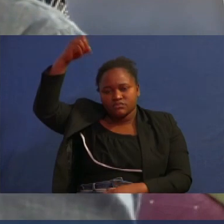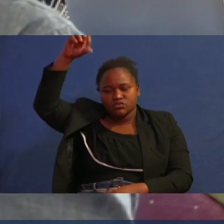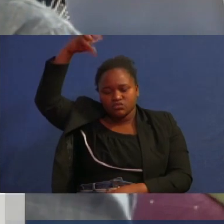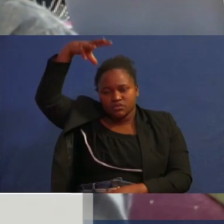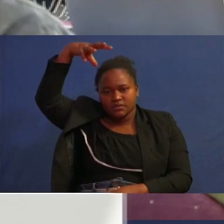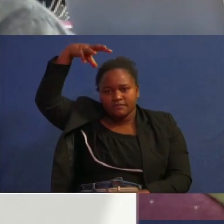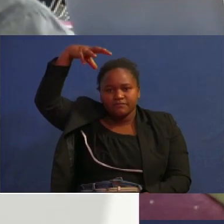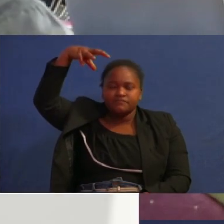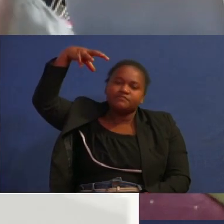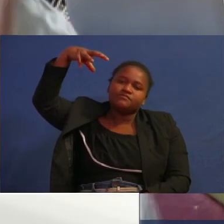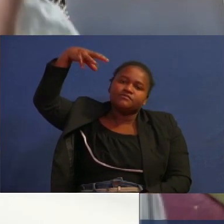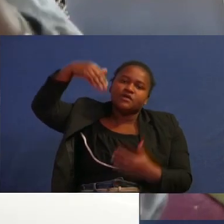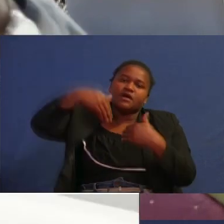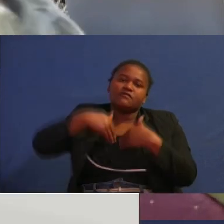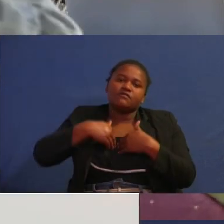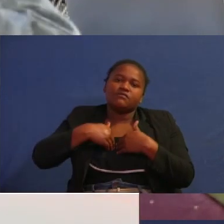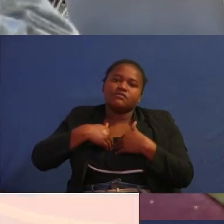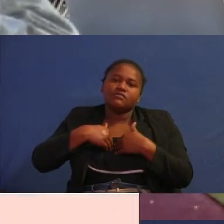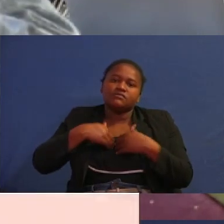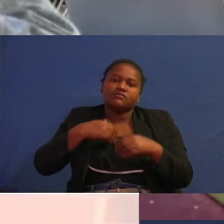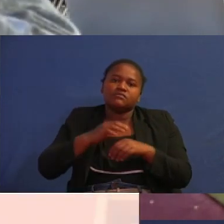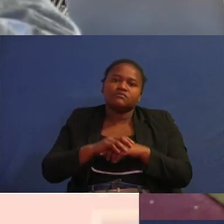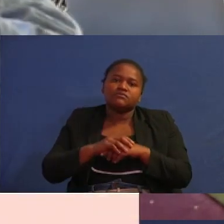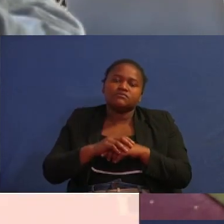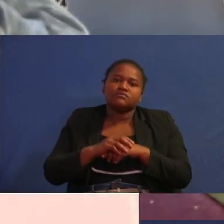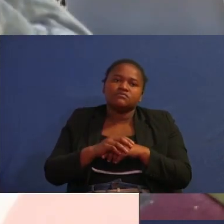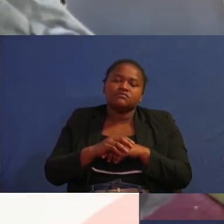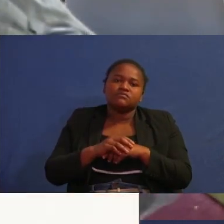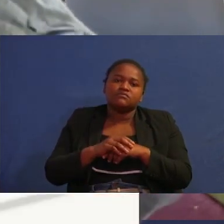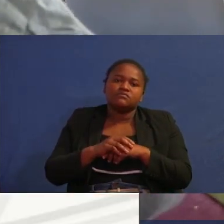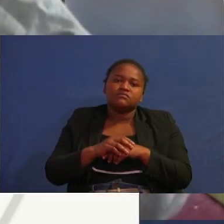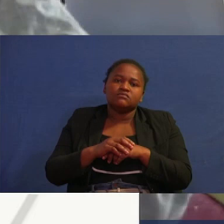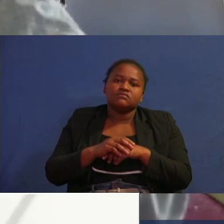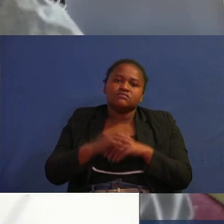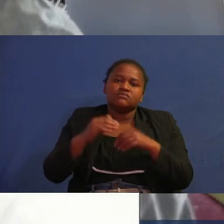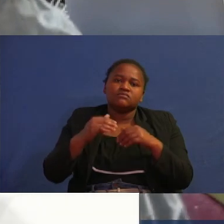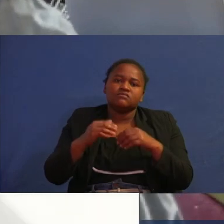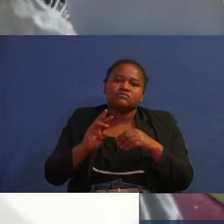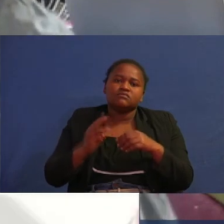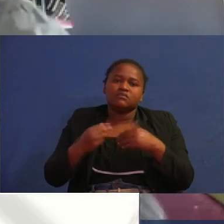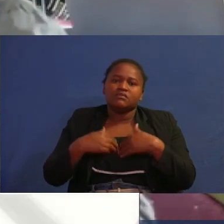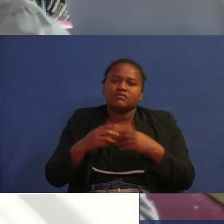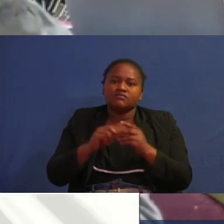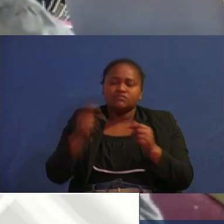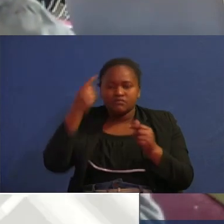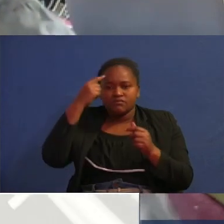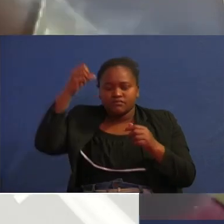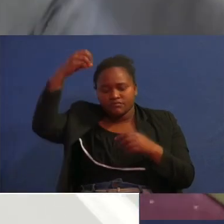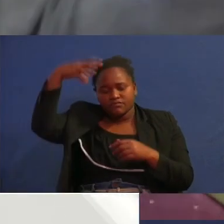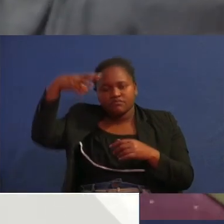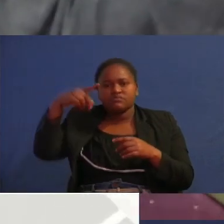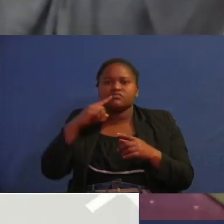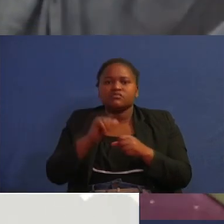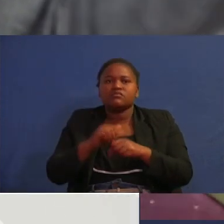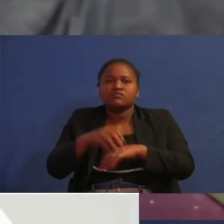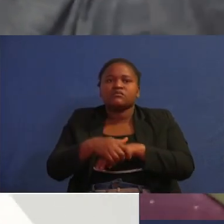Solar. Can we have that's on the basics that we are looking at? We do a provision for solar,